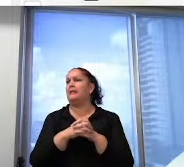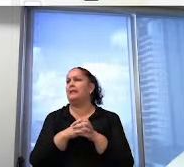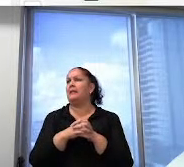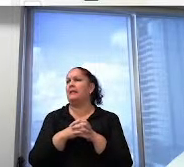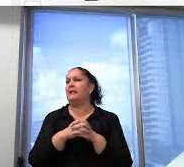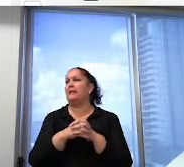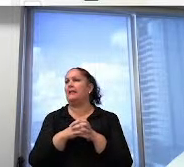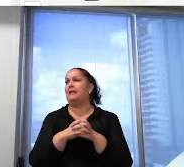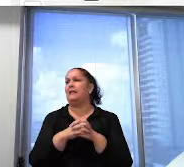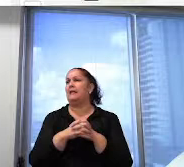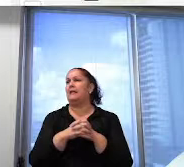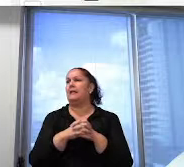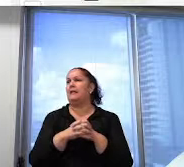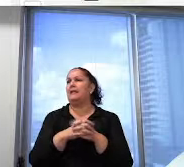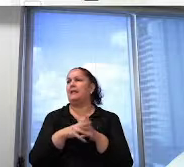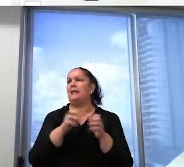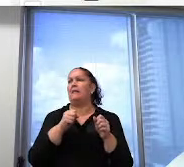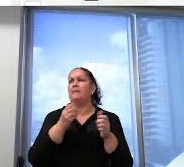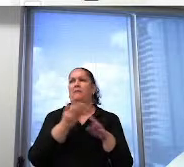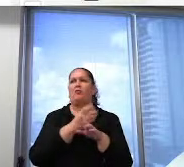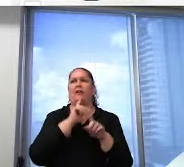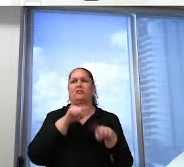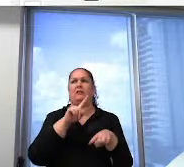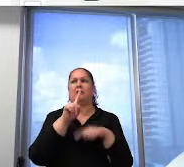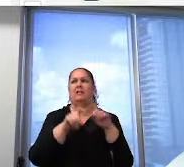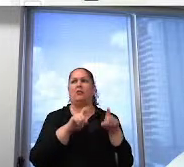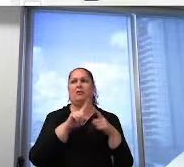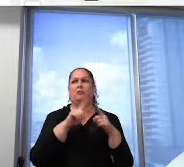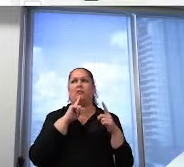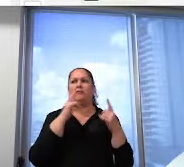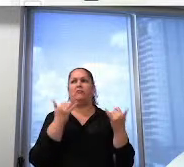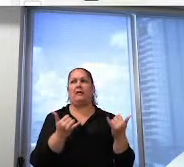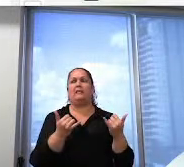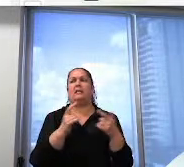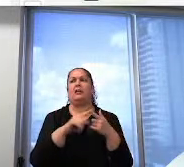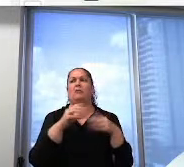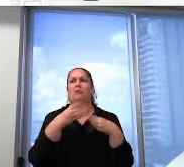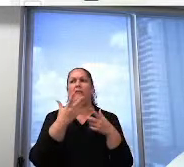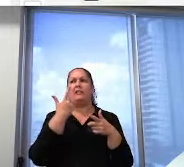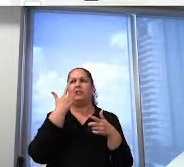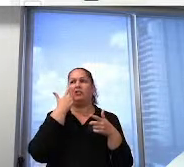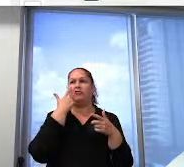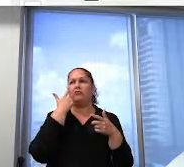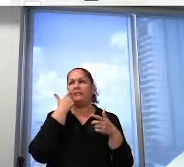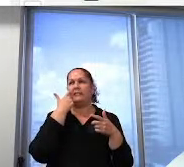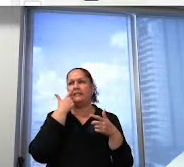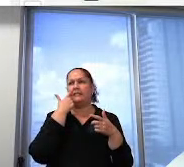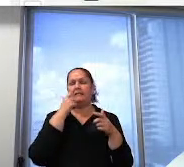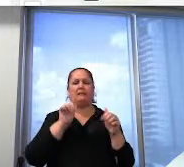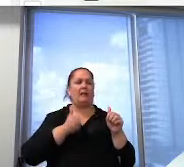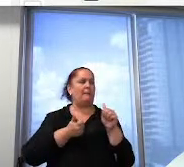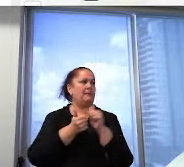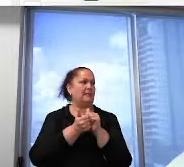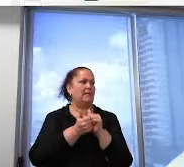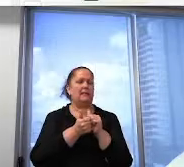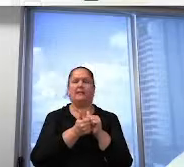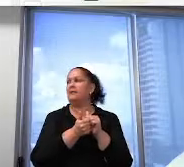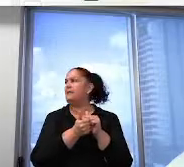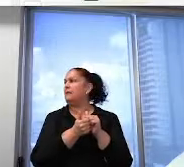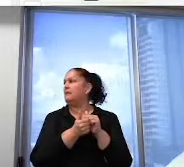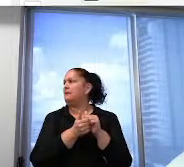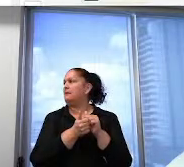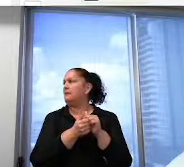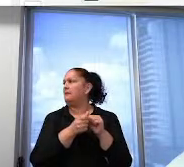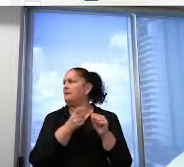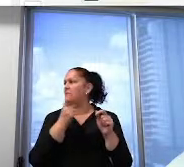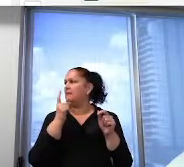I will have to defer answering the question of where we are right now. We provided a recent update to the PREP,